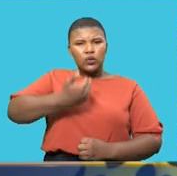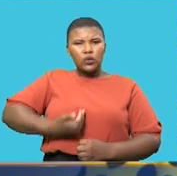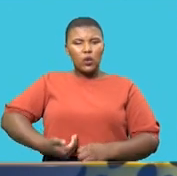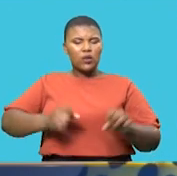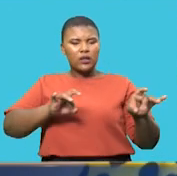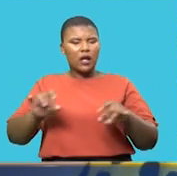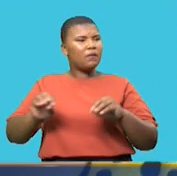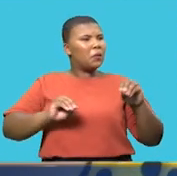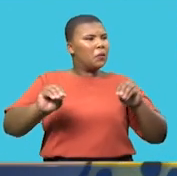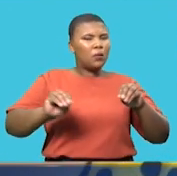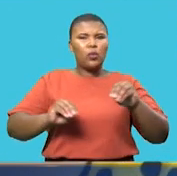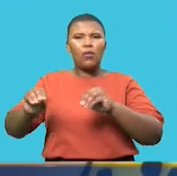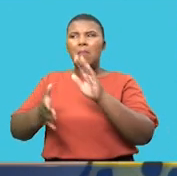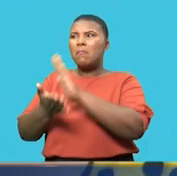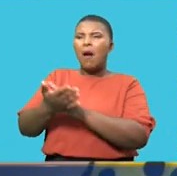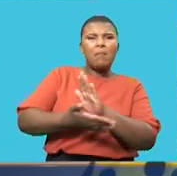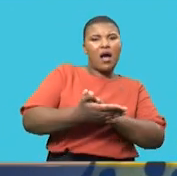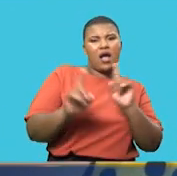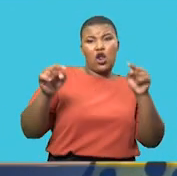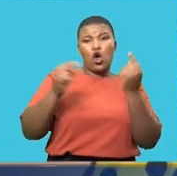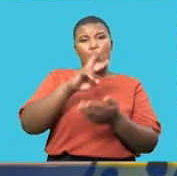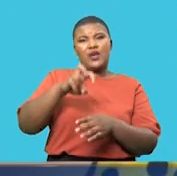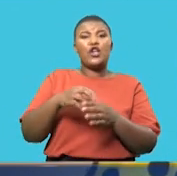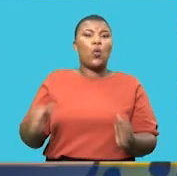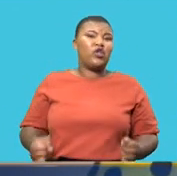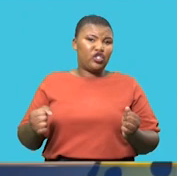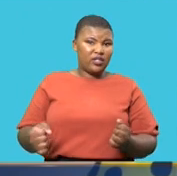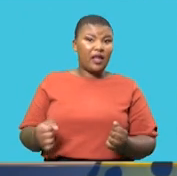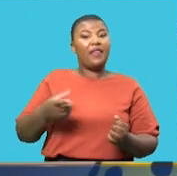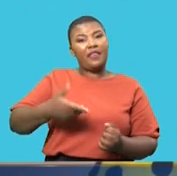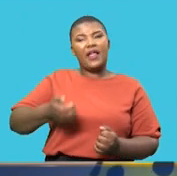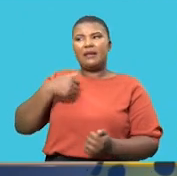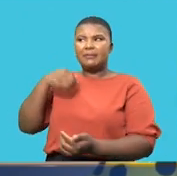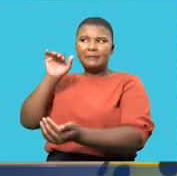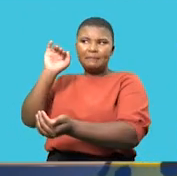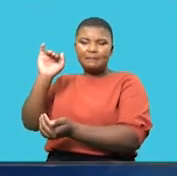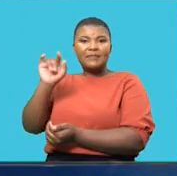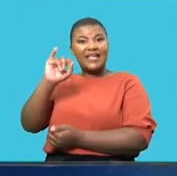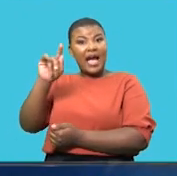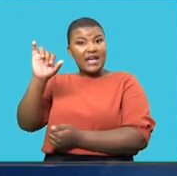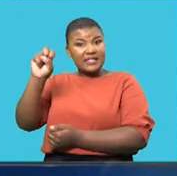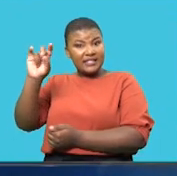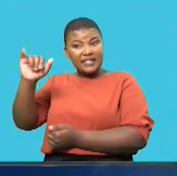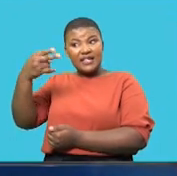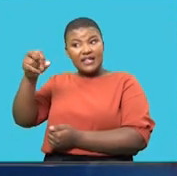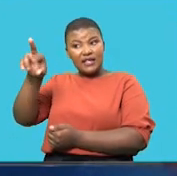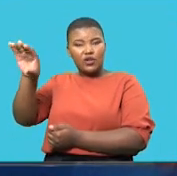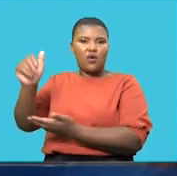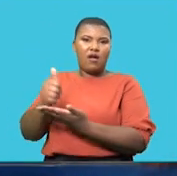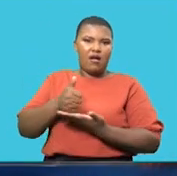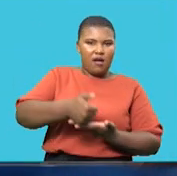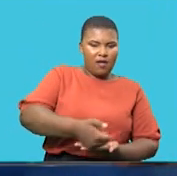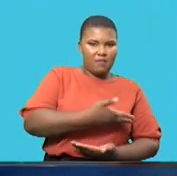can't move around, we need assistance ya wheelchair. That's how we went to Kasihiro for assistance. Inhlangano ibe